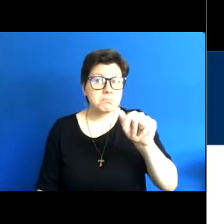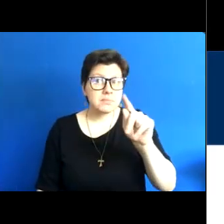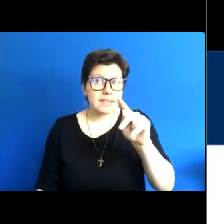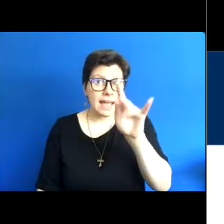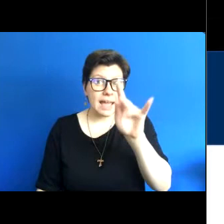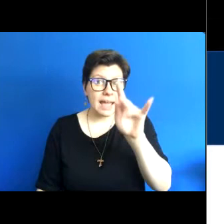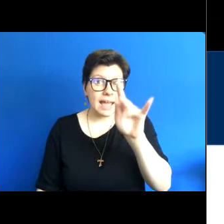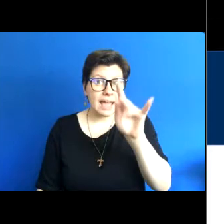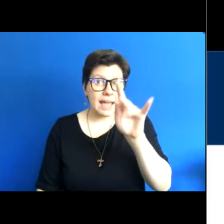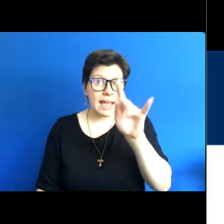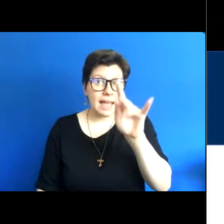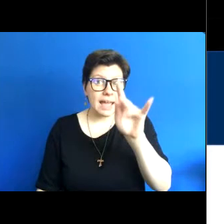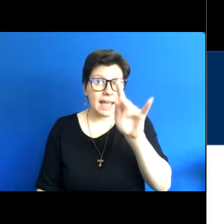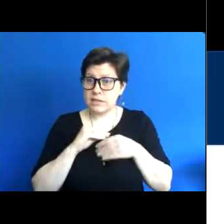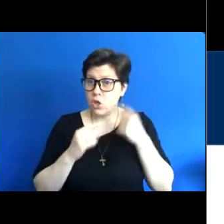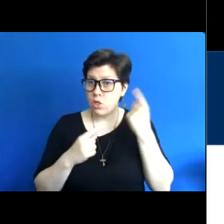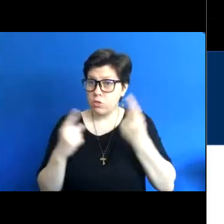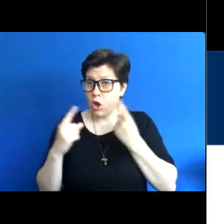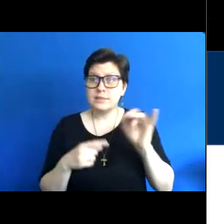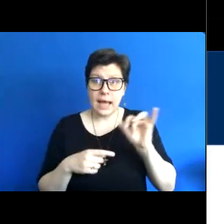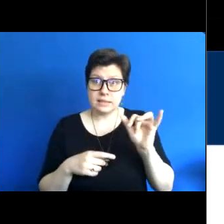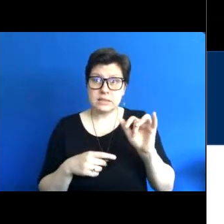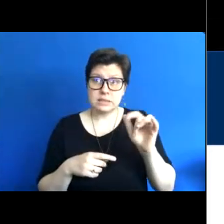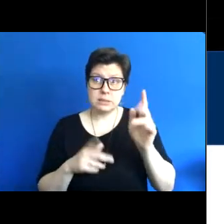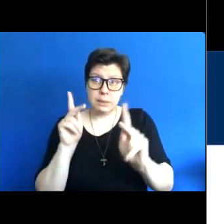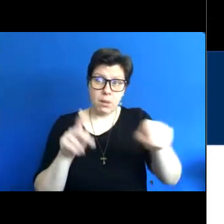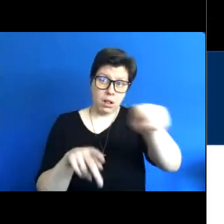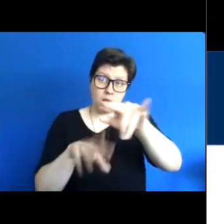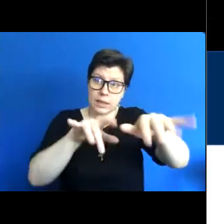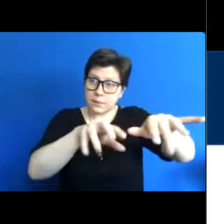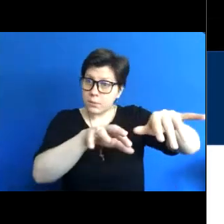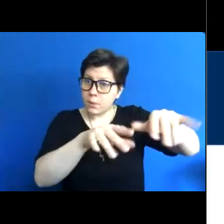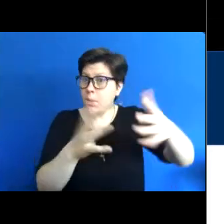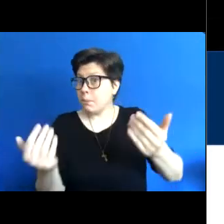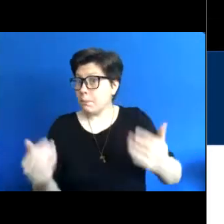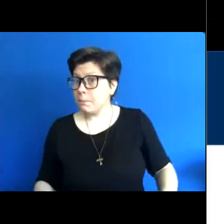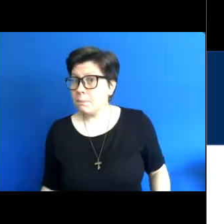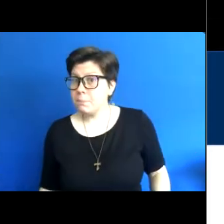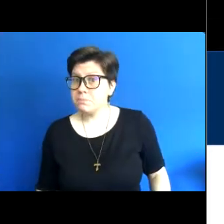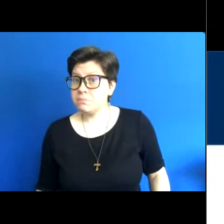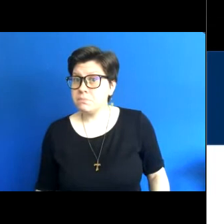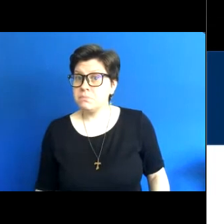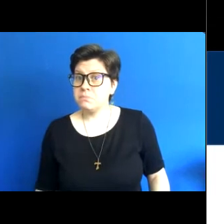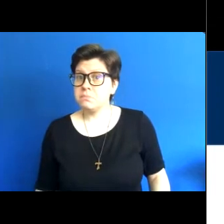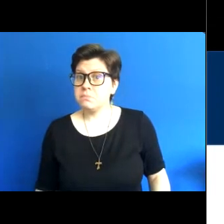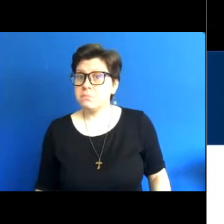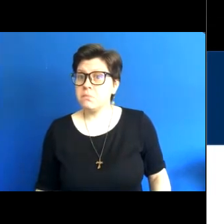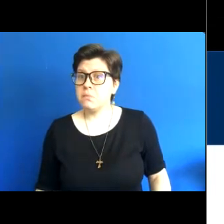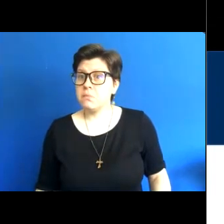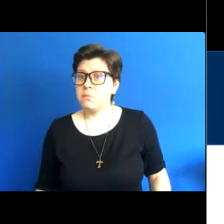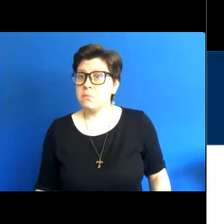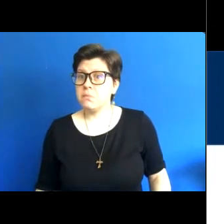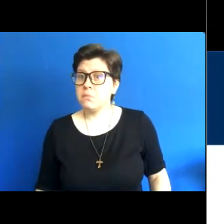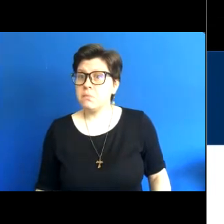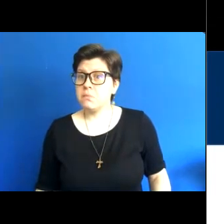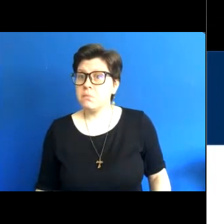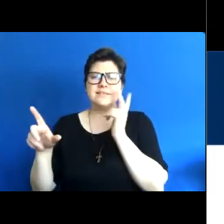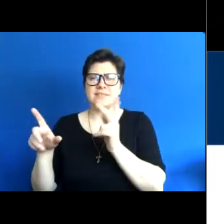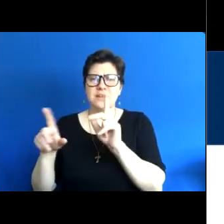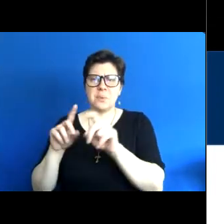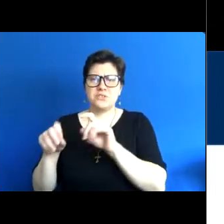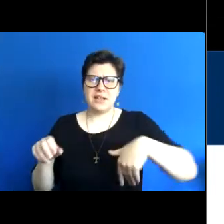as well as people are typing into the question box? I don't see any questions yet, but I smile every time